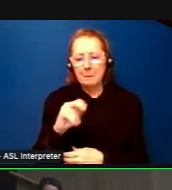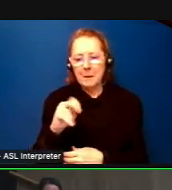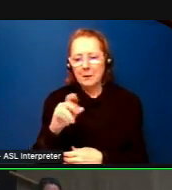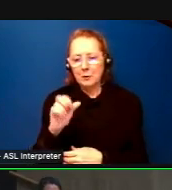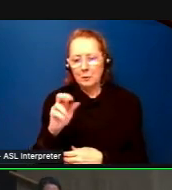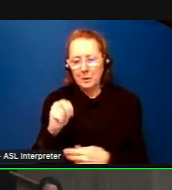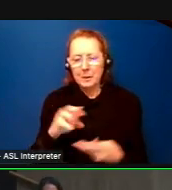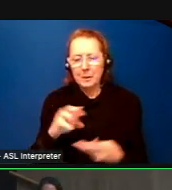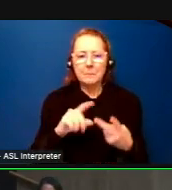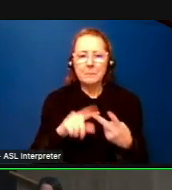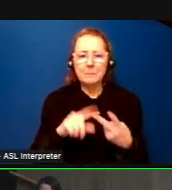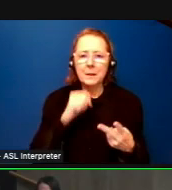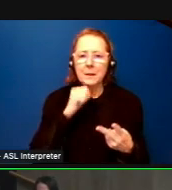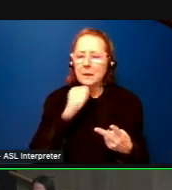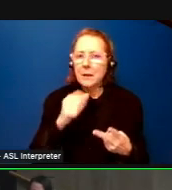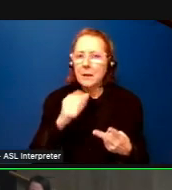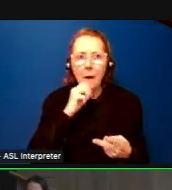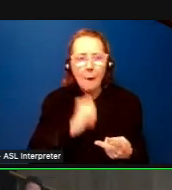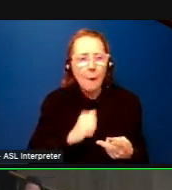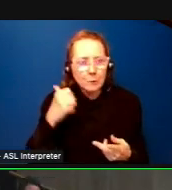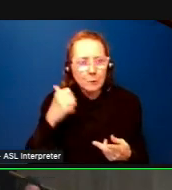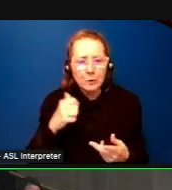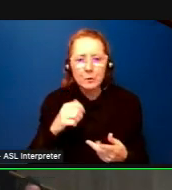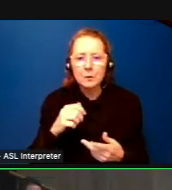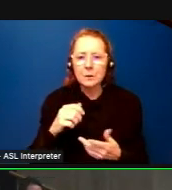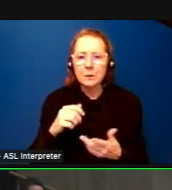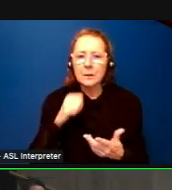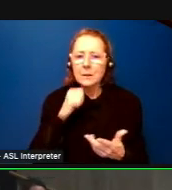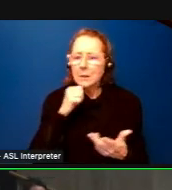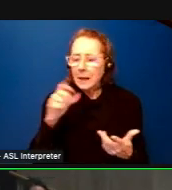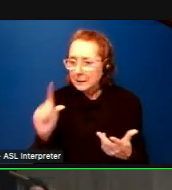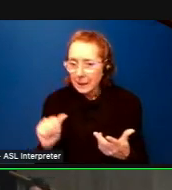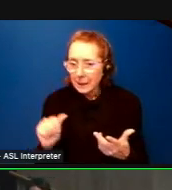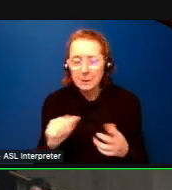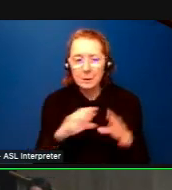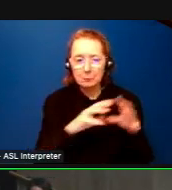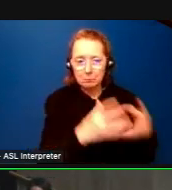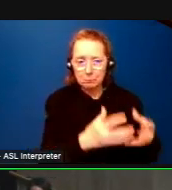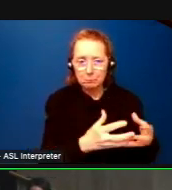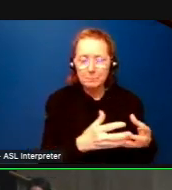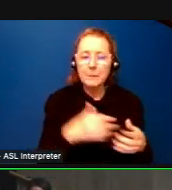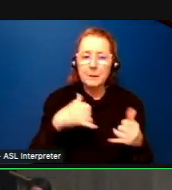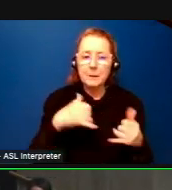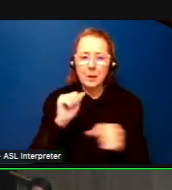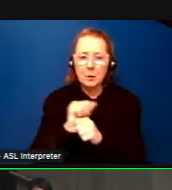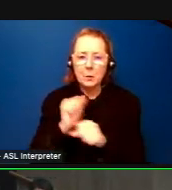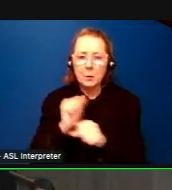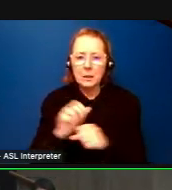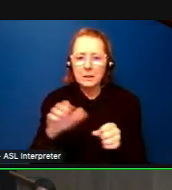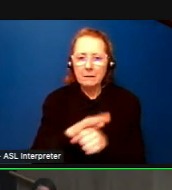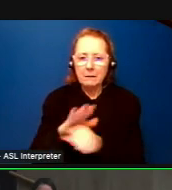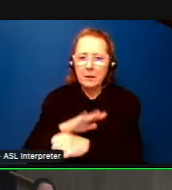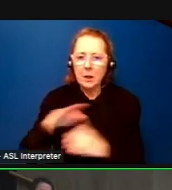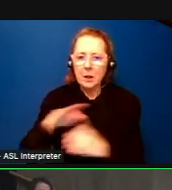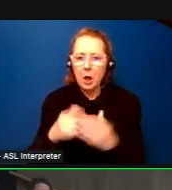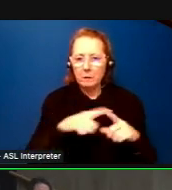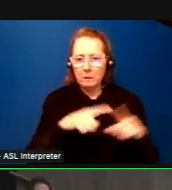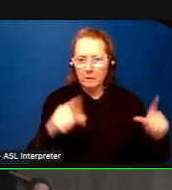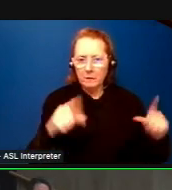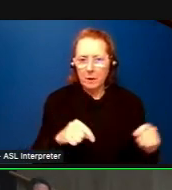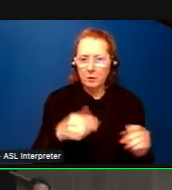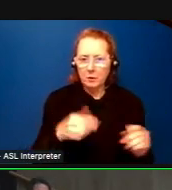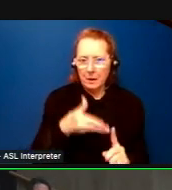doesn't really tell you by the name of what that is, but we are still working to fill all of those vouchers.